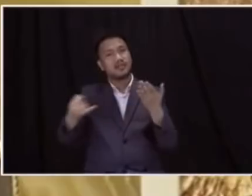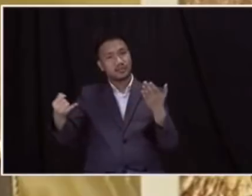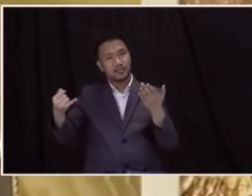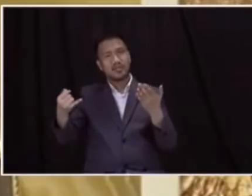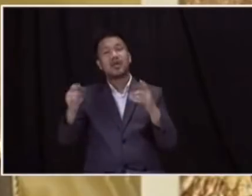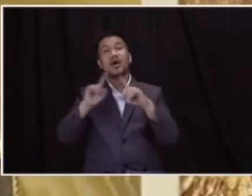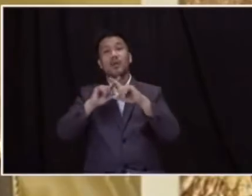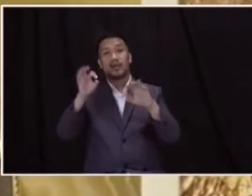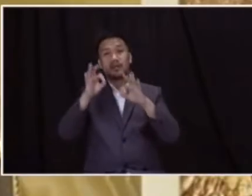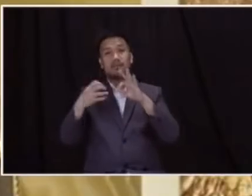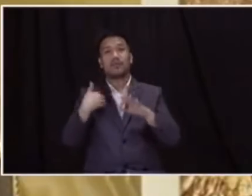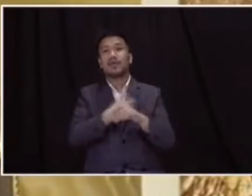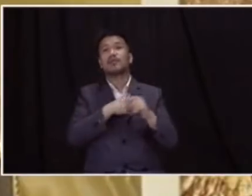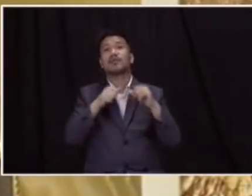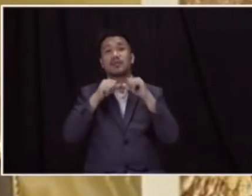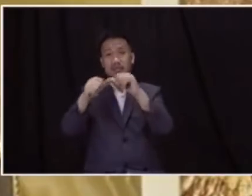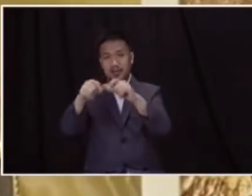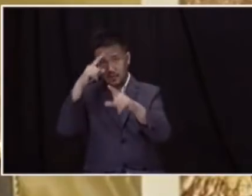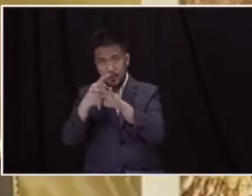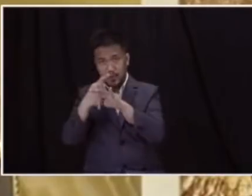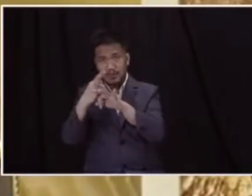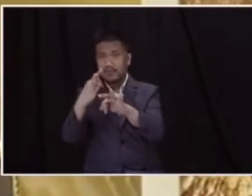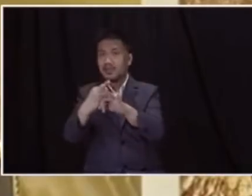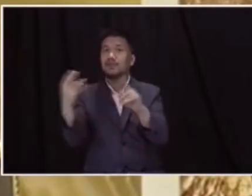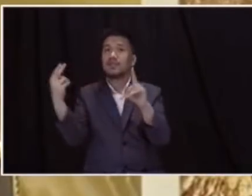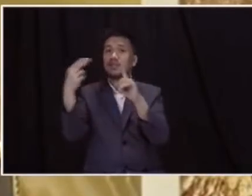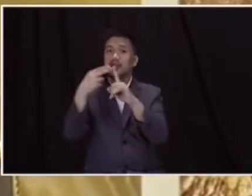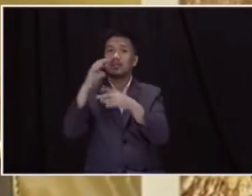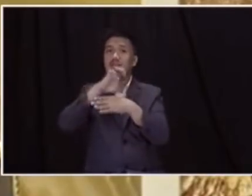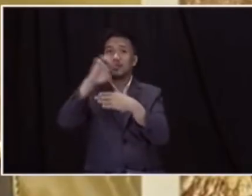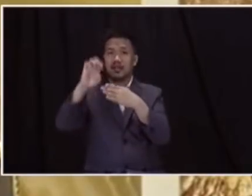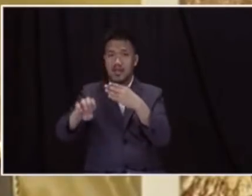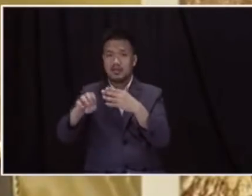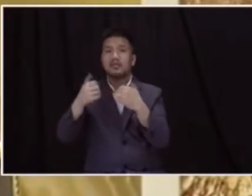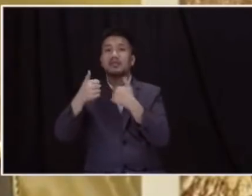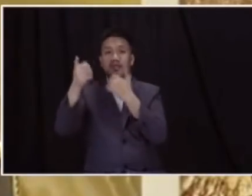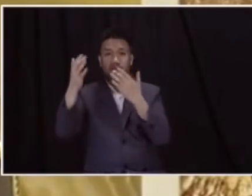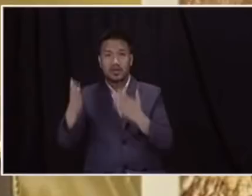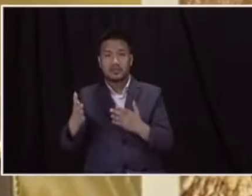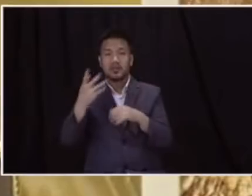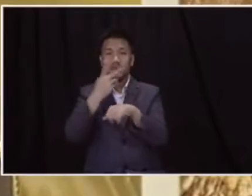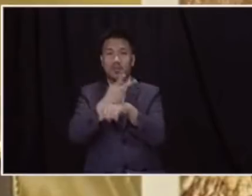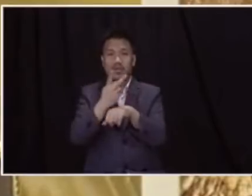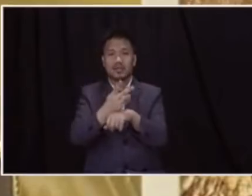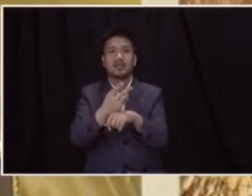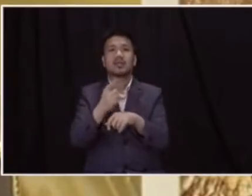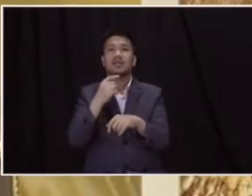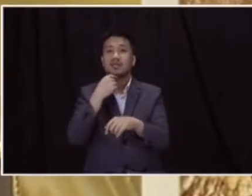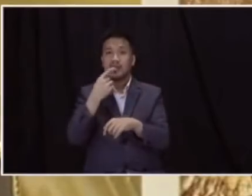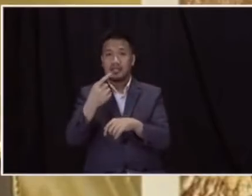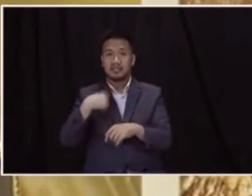we remain faithful until the end, the Apostle Peter assures